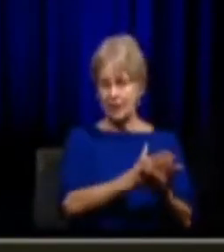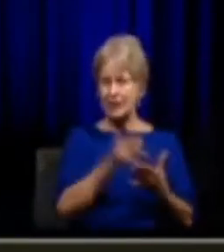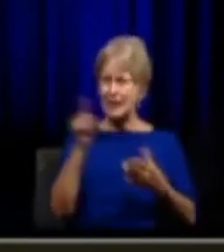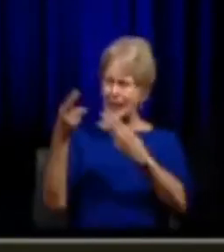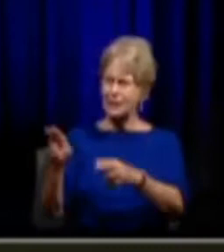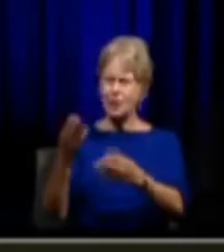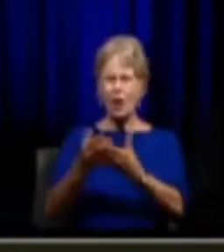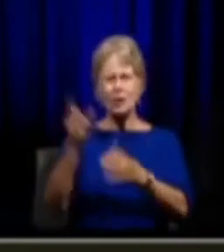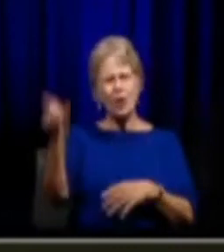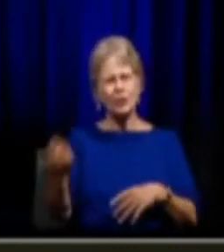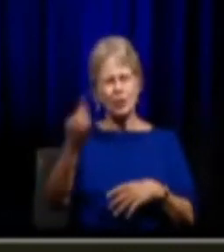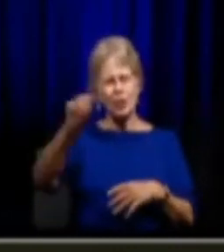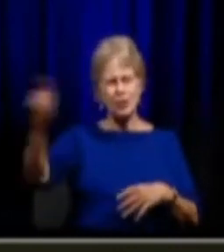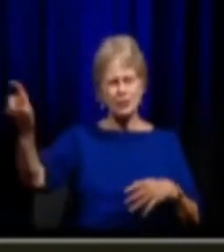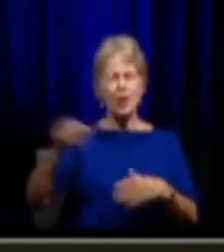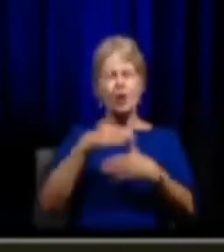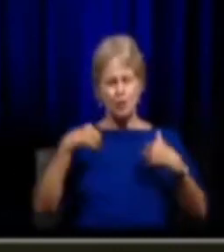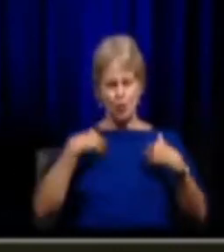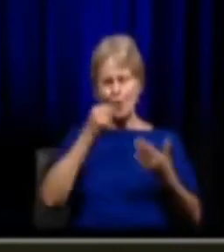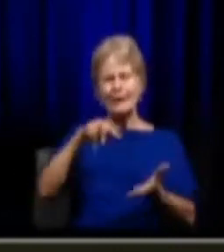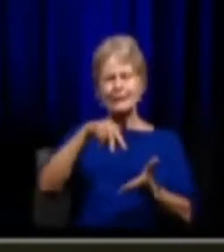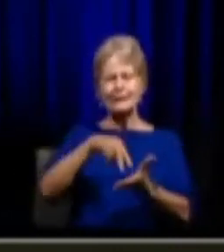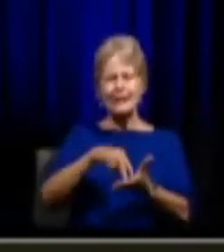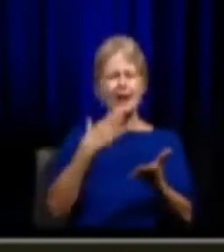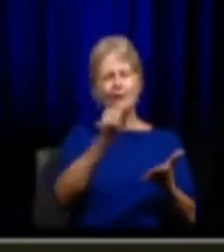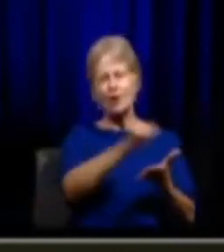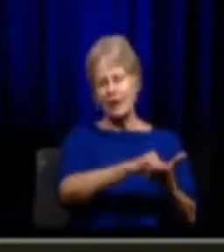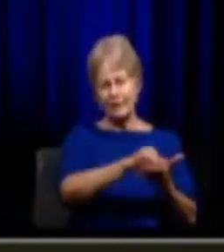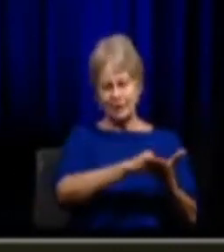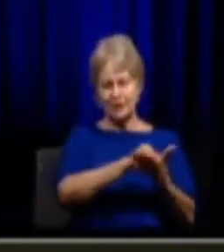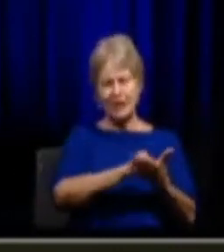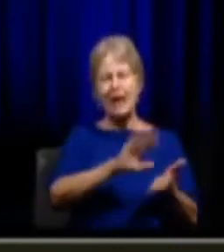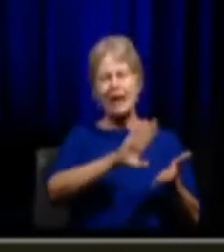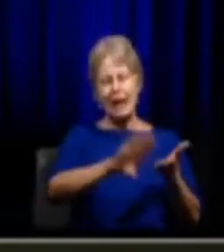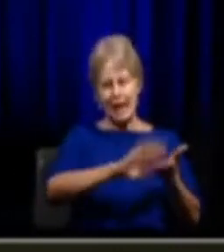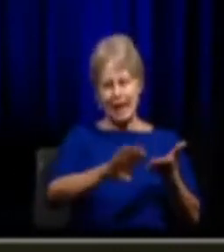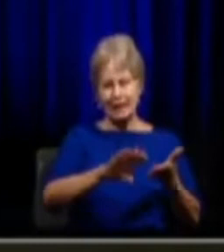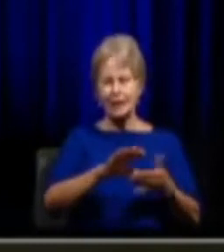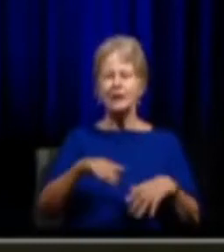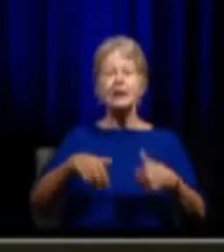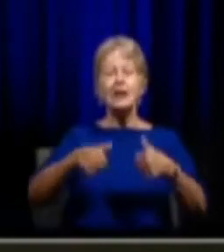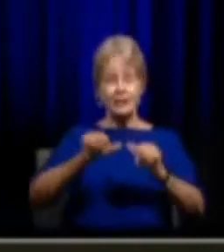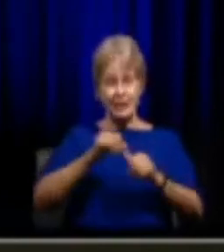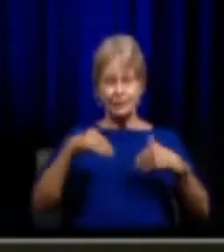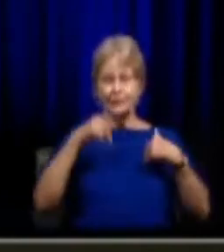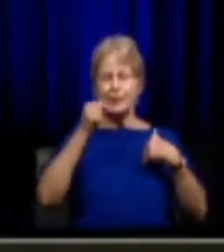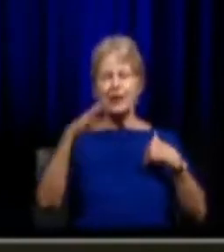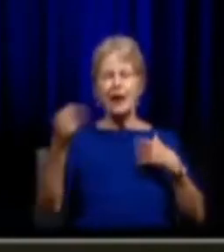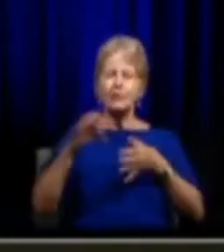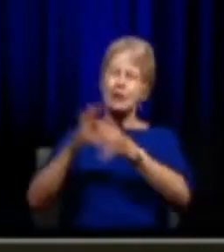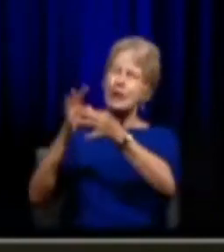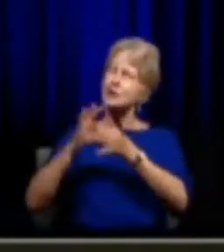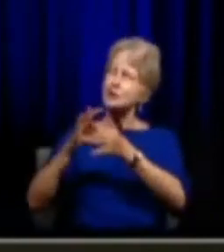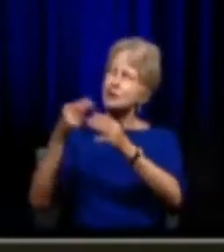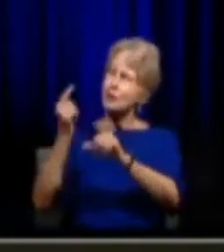forgiven and washed clean, so that we could have a relationship with God, with the one. And that's for all of us, not just the good, got